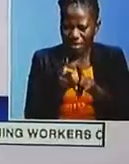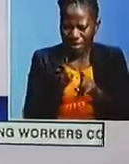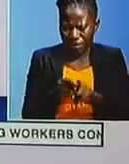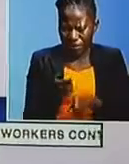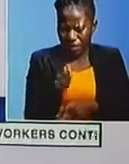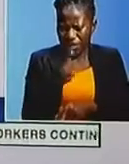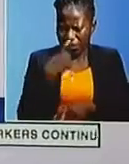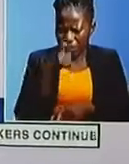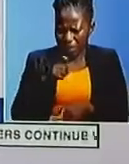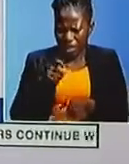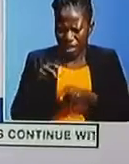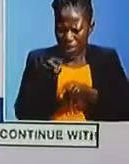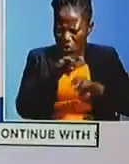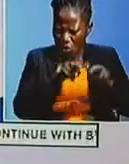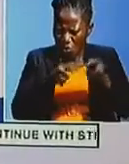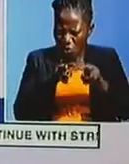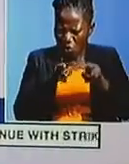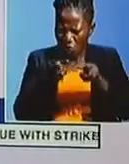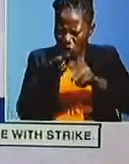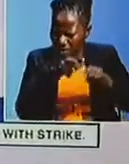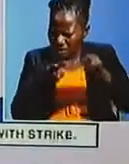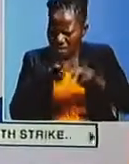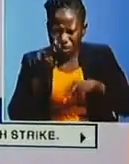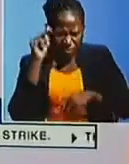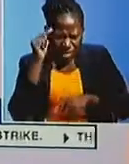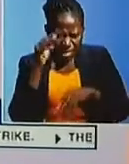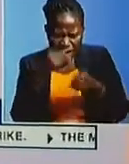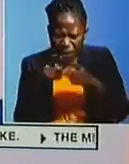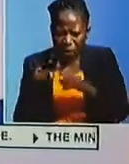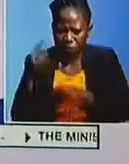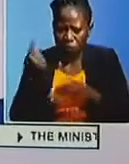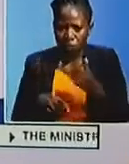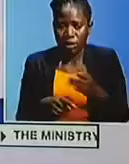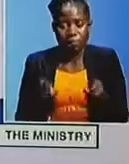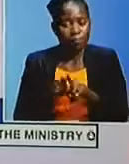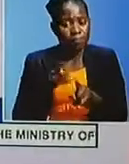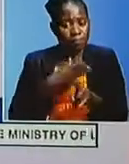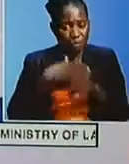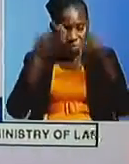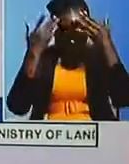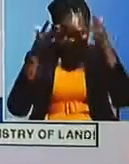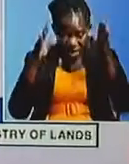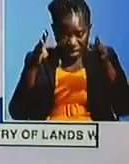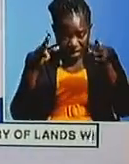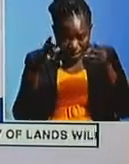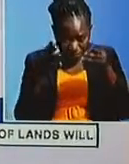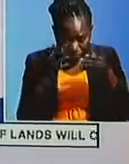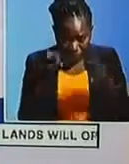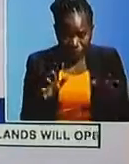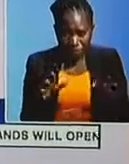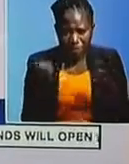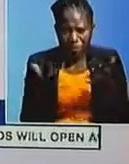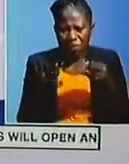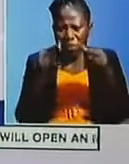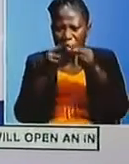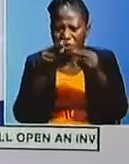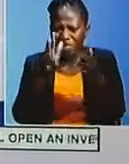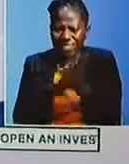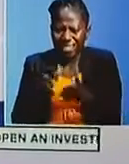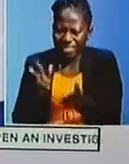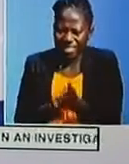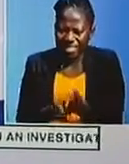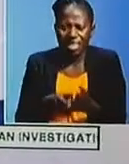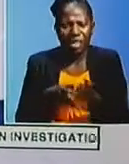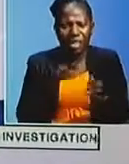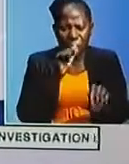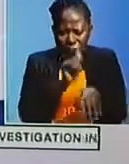that they supervise what is happening in the ministry. And I'm aware that there are issues to do with maybe signing of contracts and all those things, the